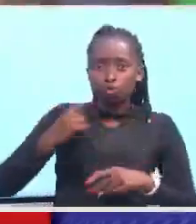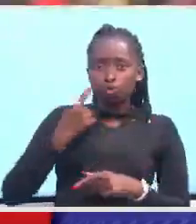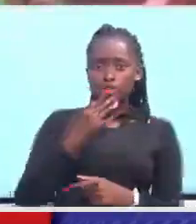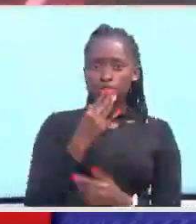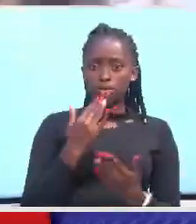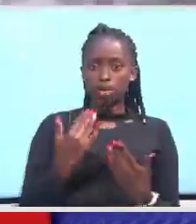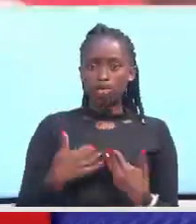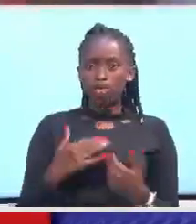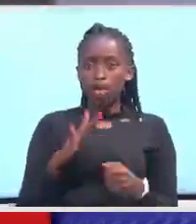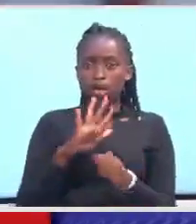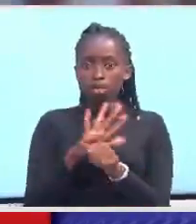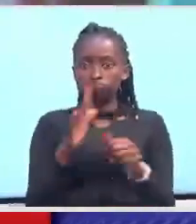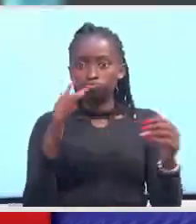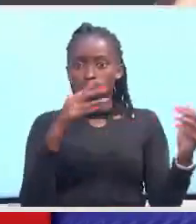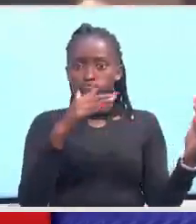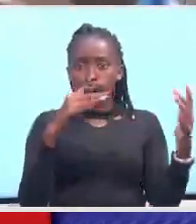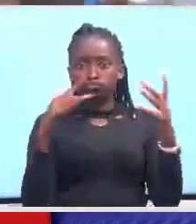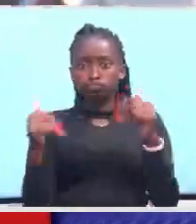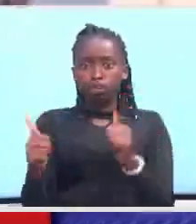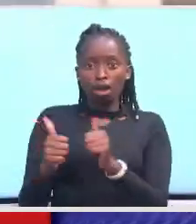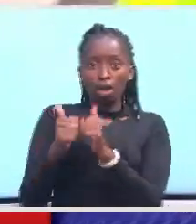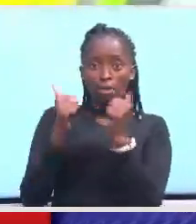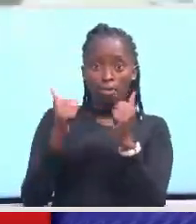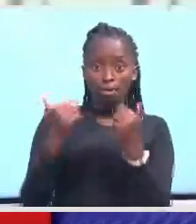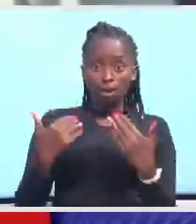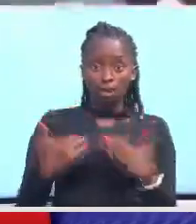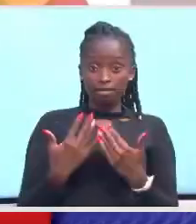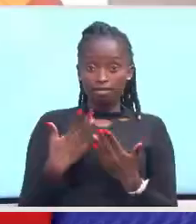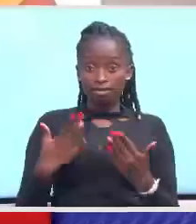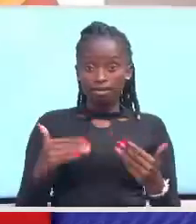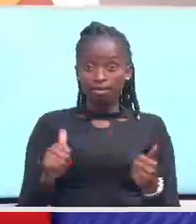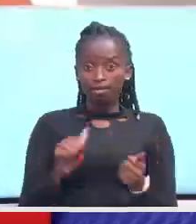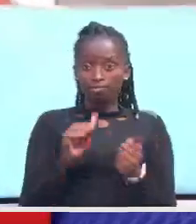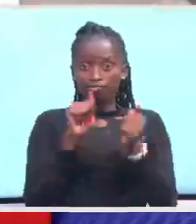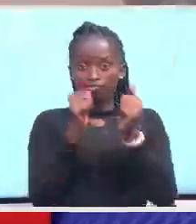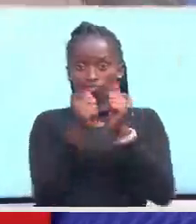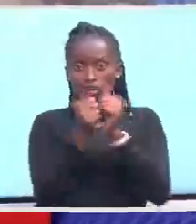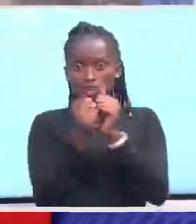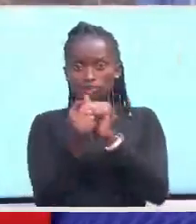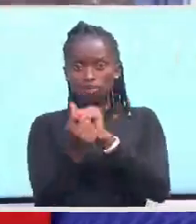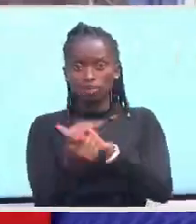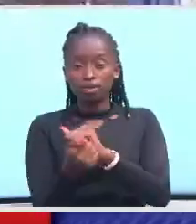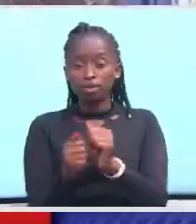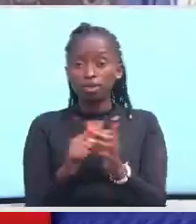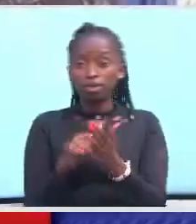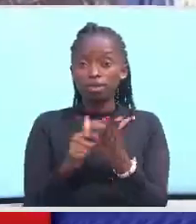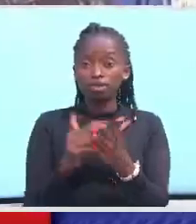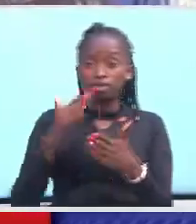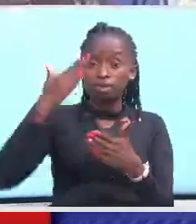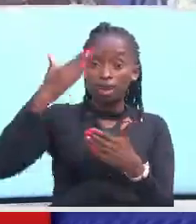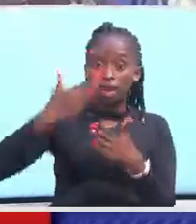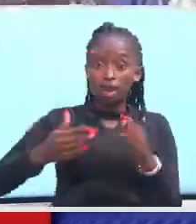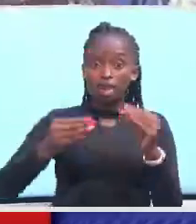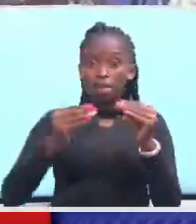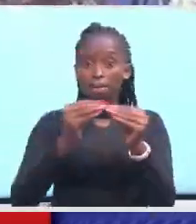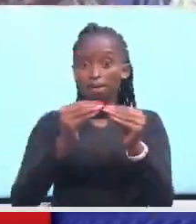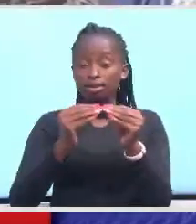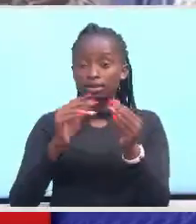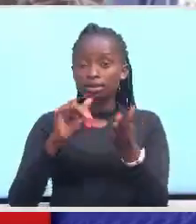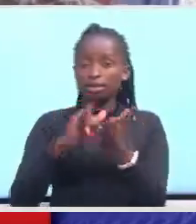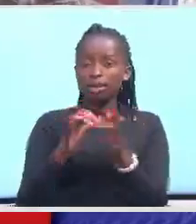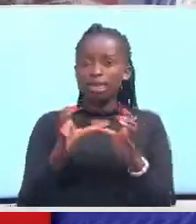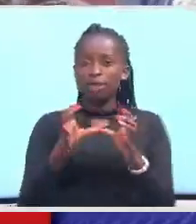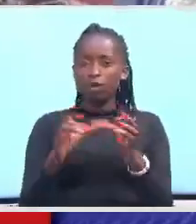chaos erupted, an irony of the festival's purpose. This prematurely ending the meeting, forcing